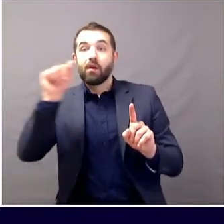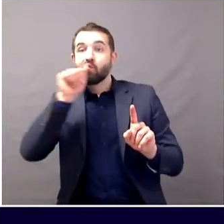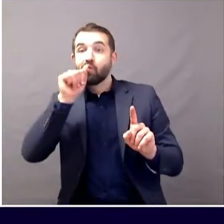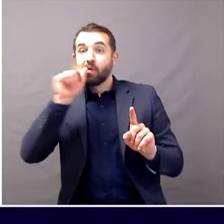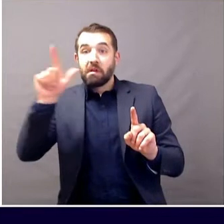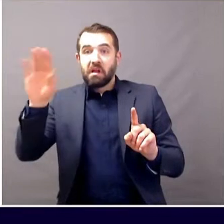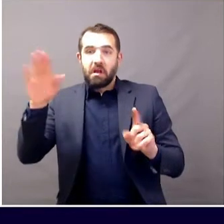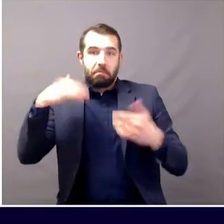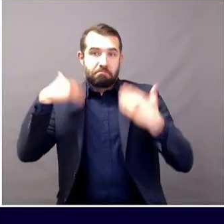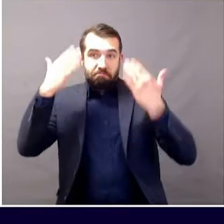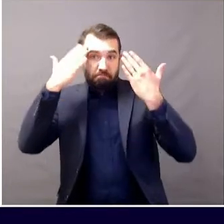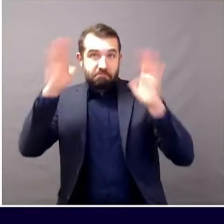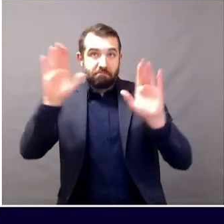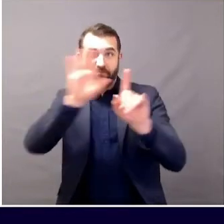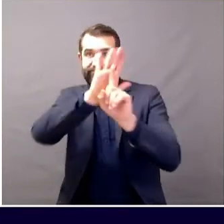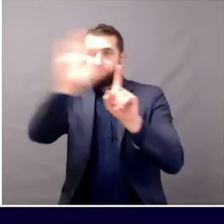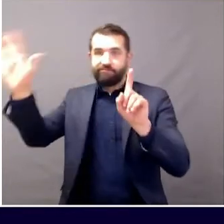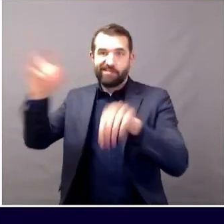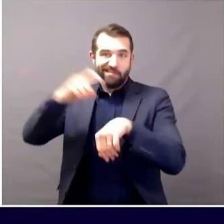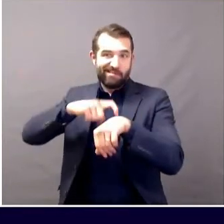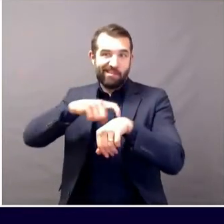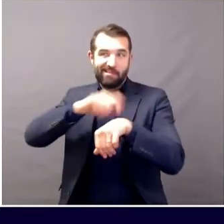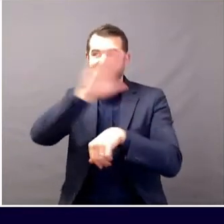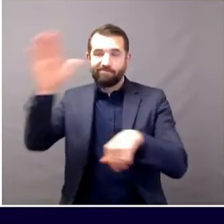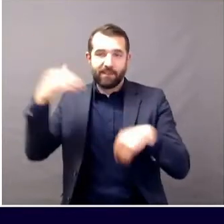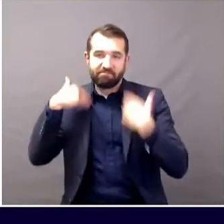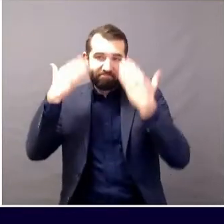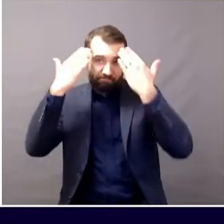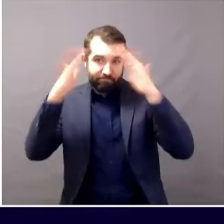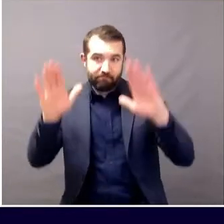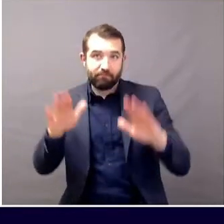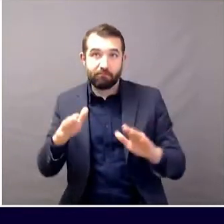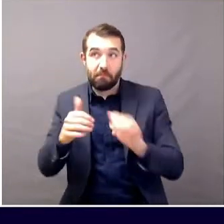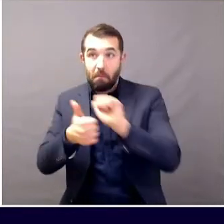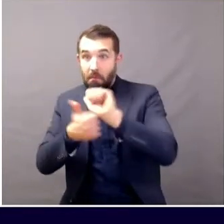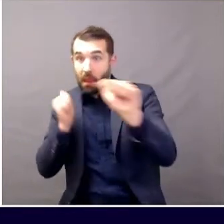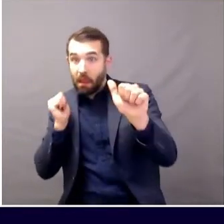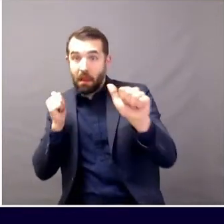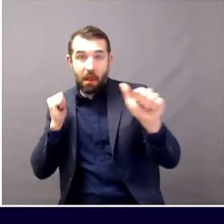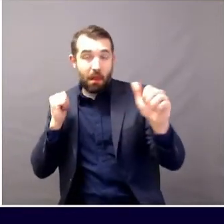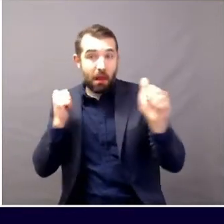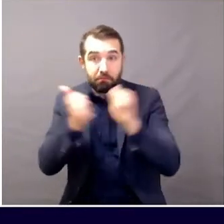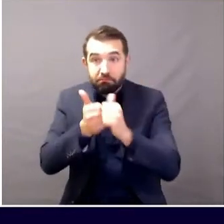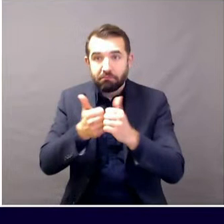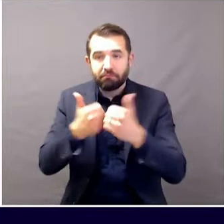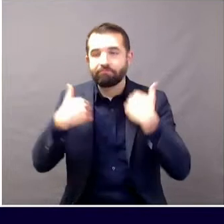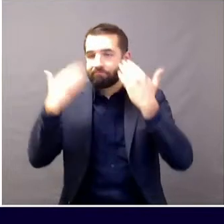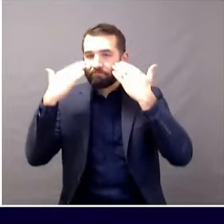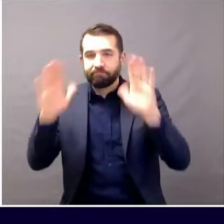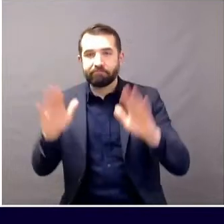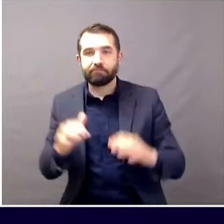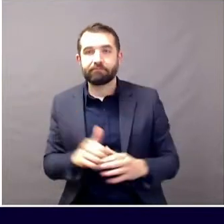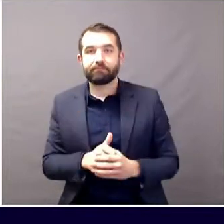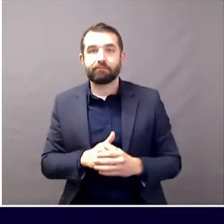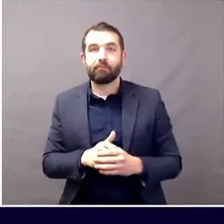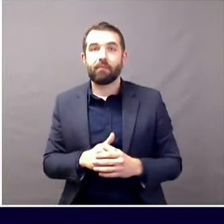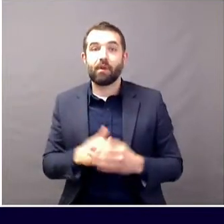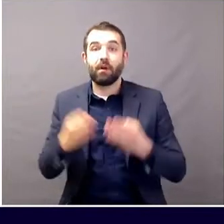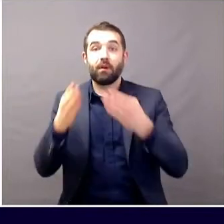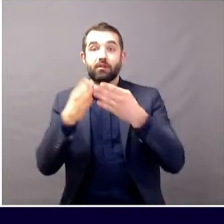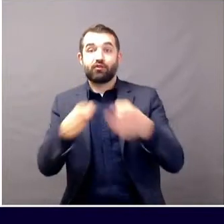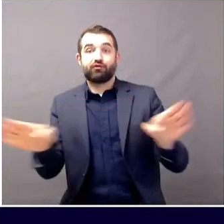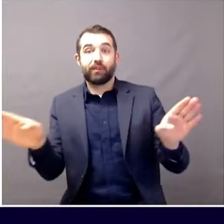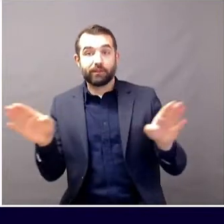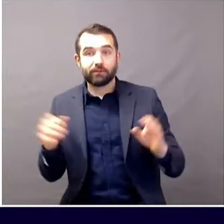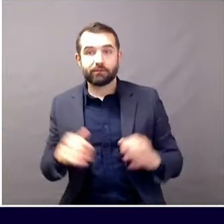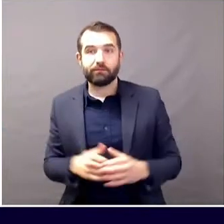and whether they have found themselves in a similar place. Generally speaking, however, laboratories